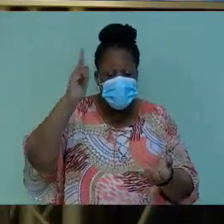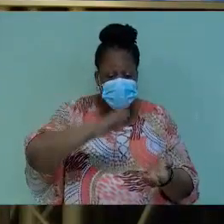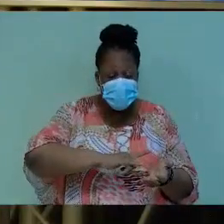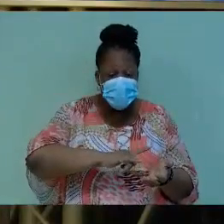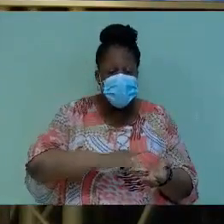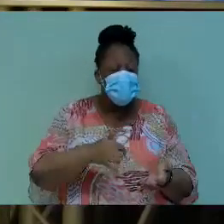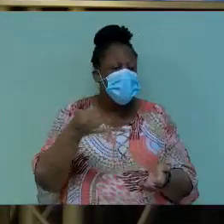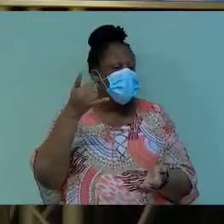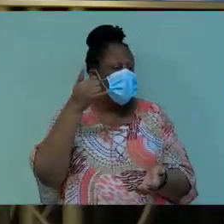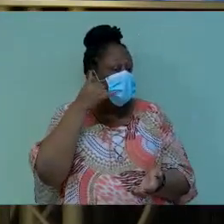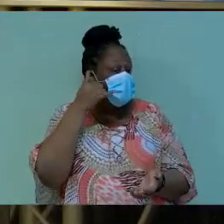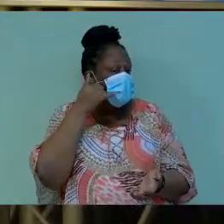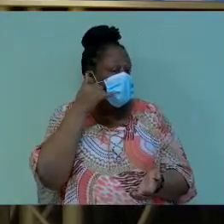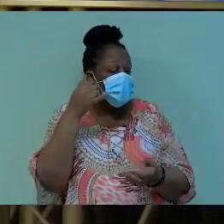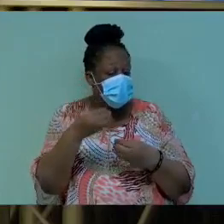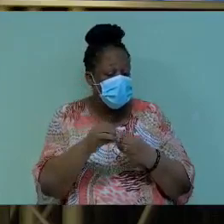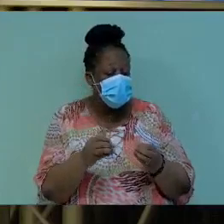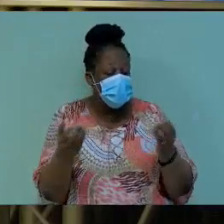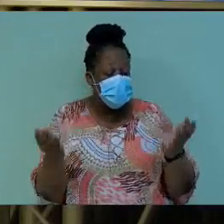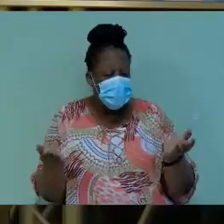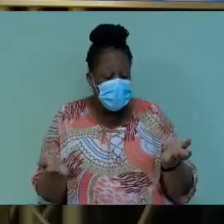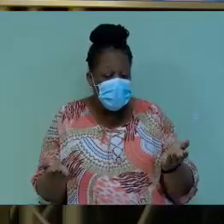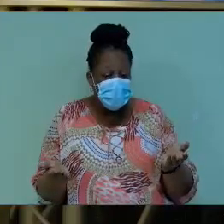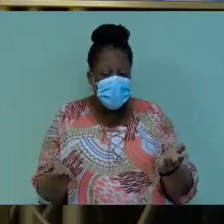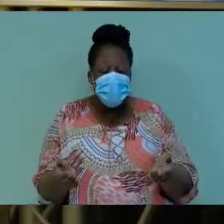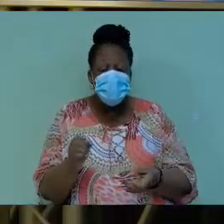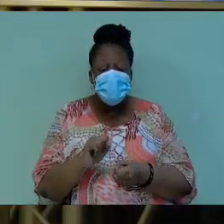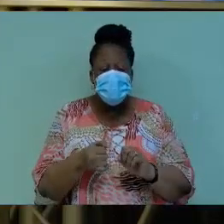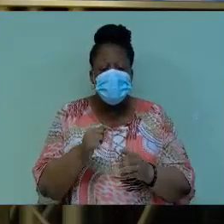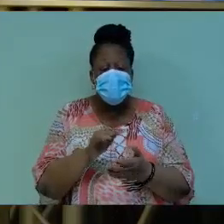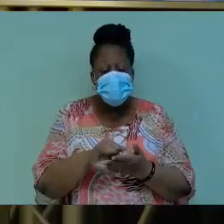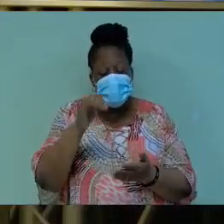need to do in terms of returning